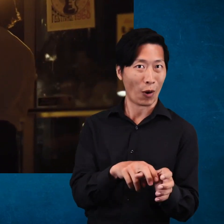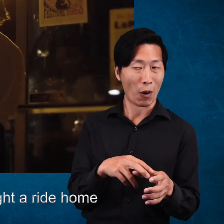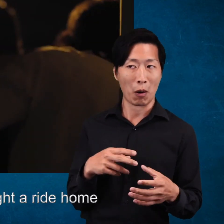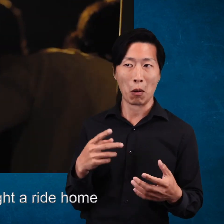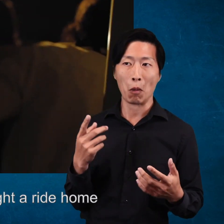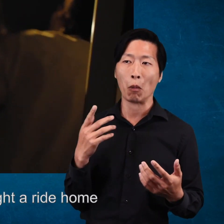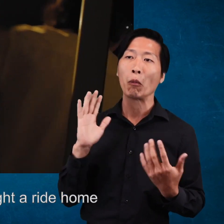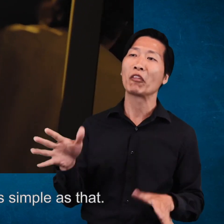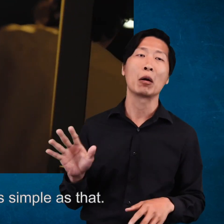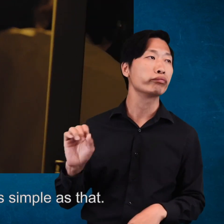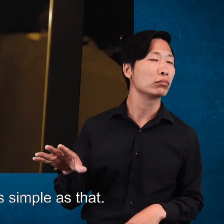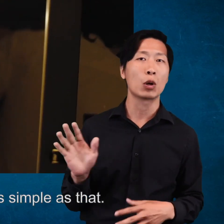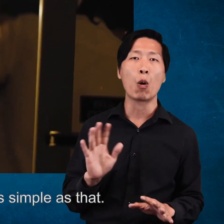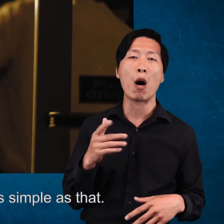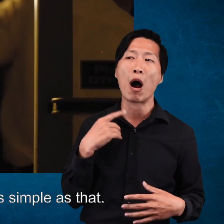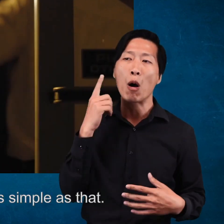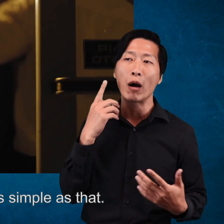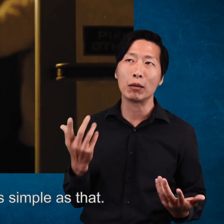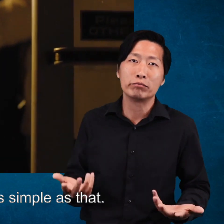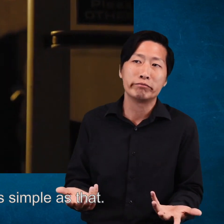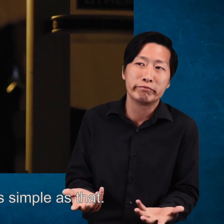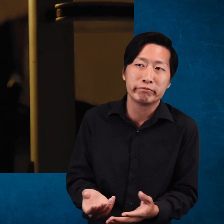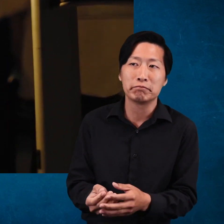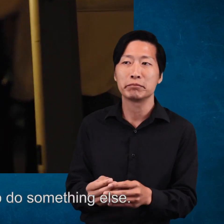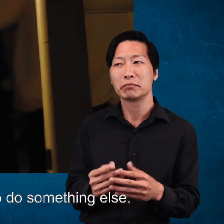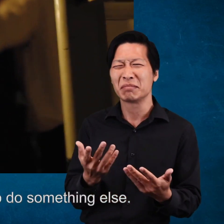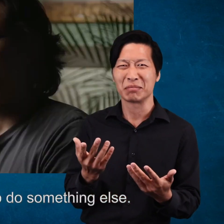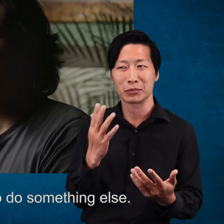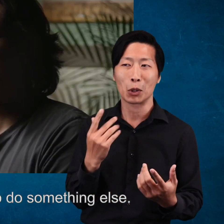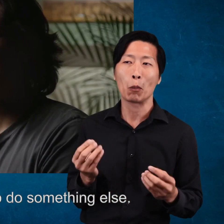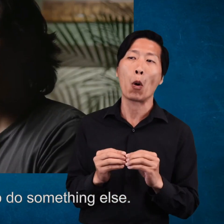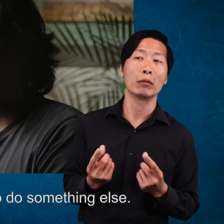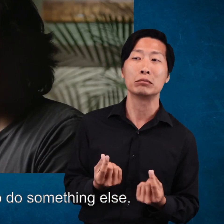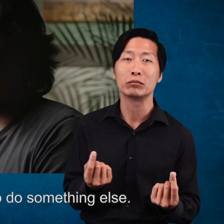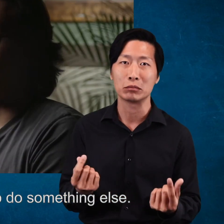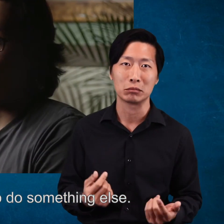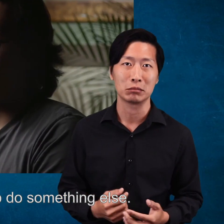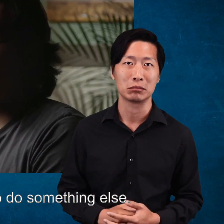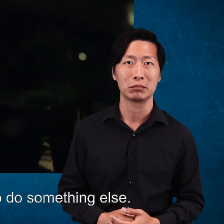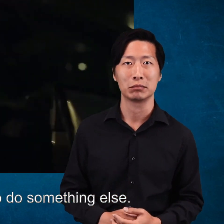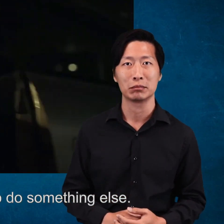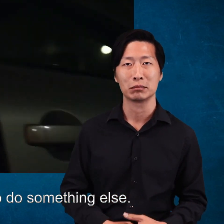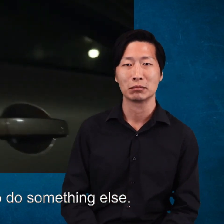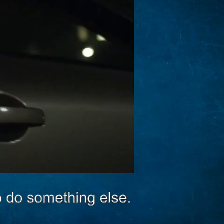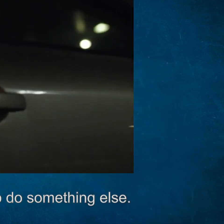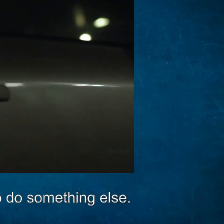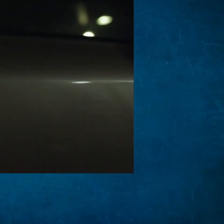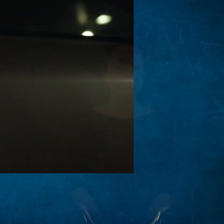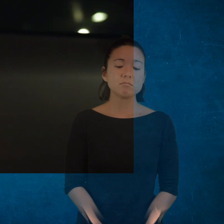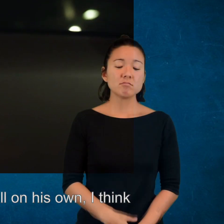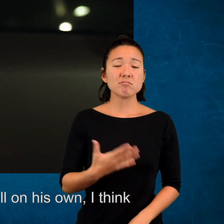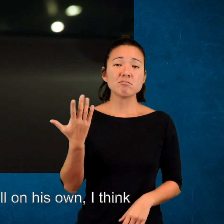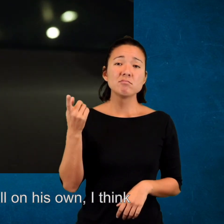I thought a ride home didn't mean it as simple as that. I thought it meant to something else.